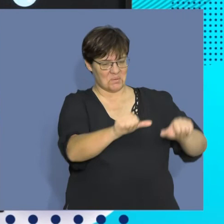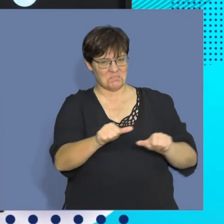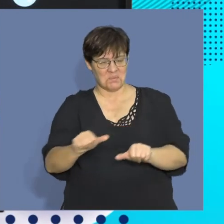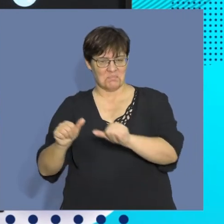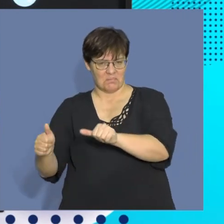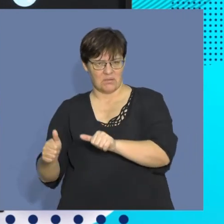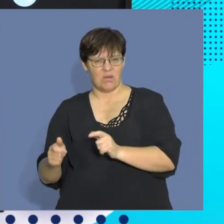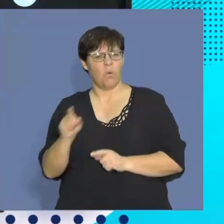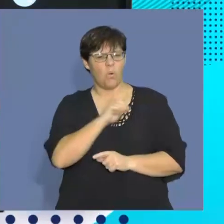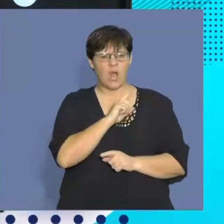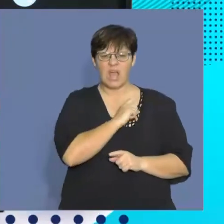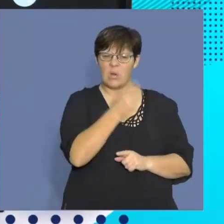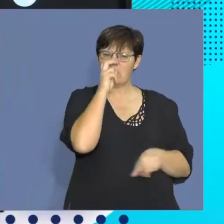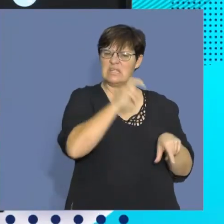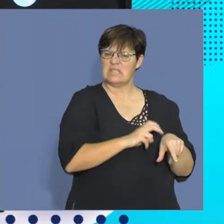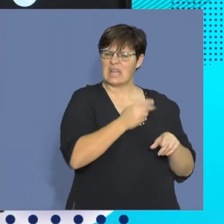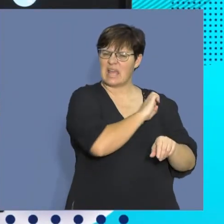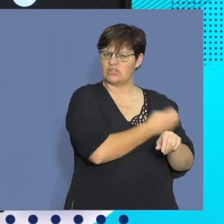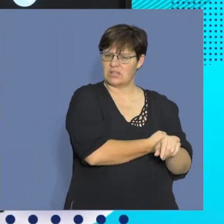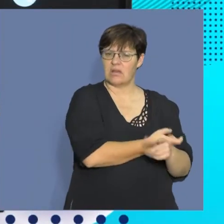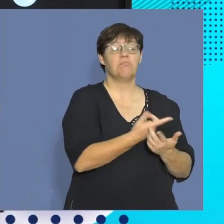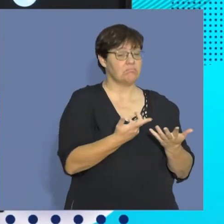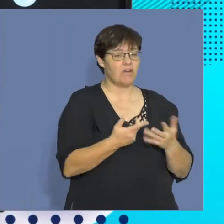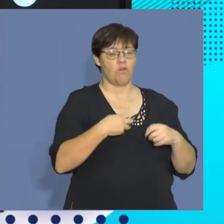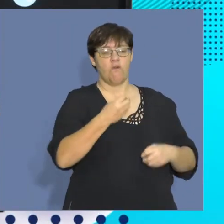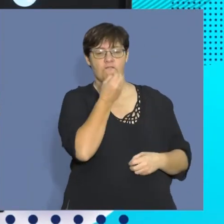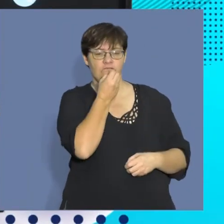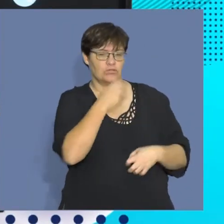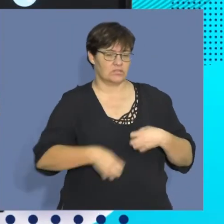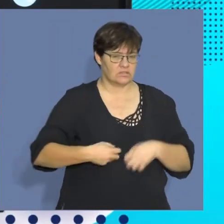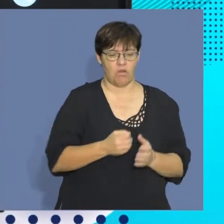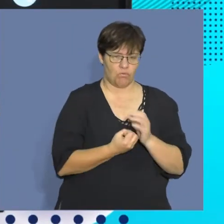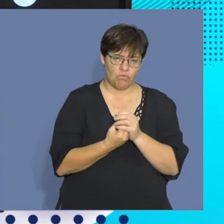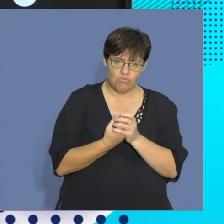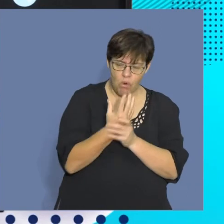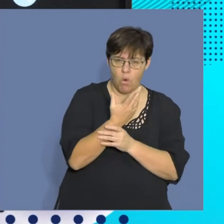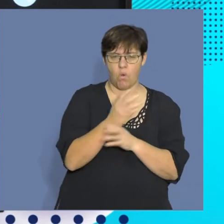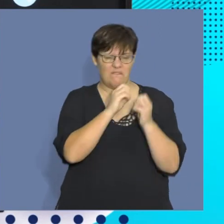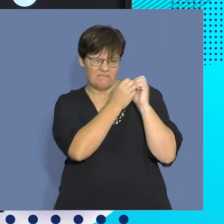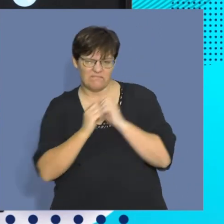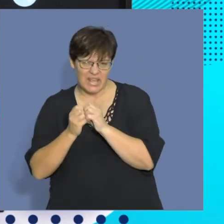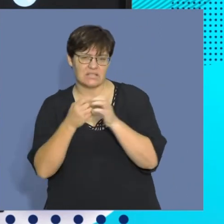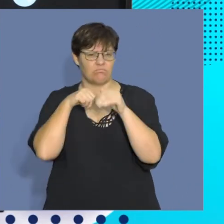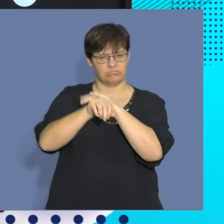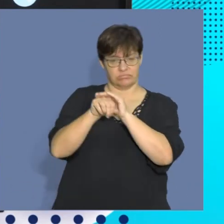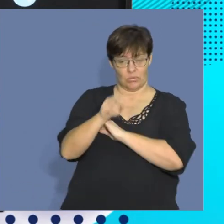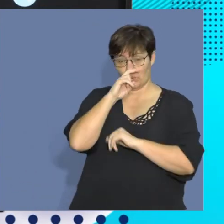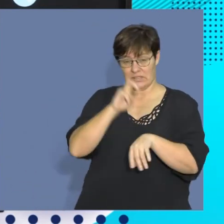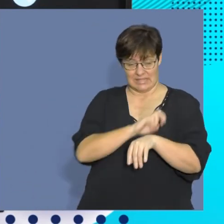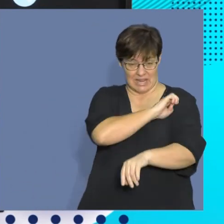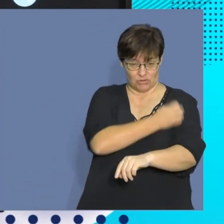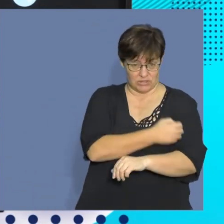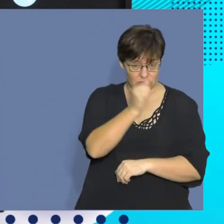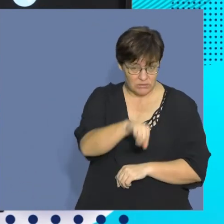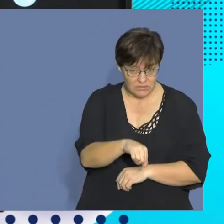one trophic level to the next. Why do organisms need the energy? They need the energy for metabolism, for growth, for repair, for